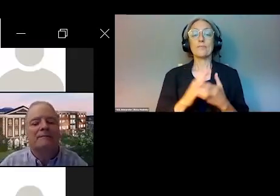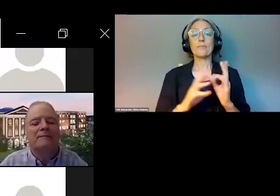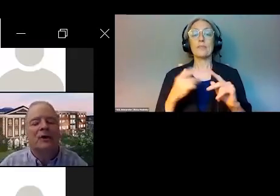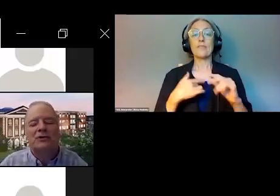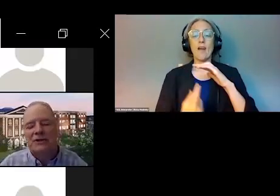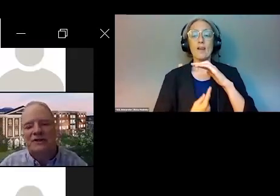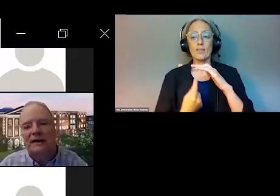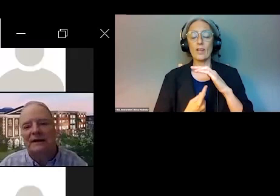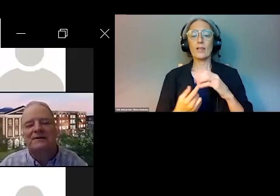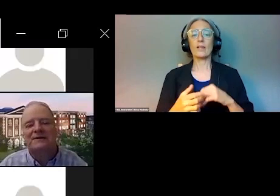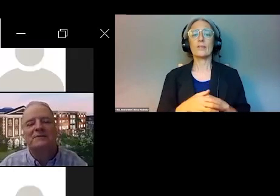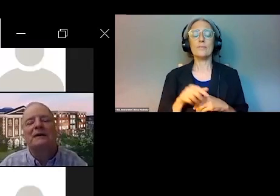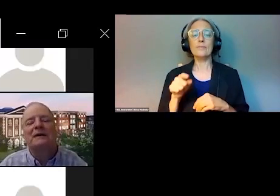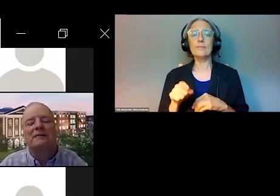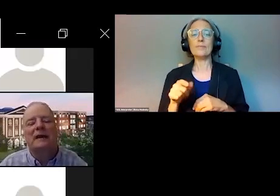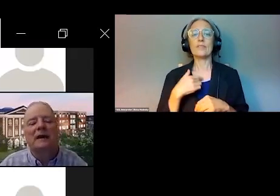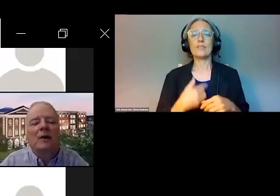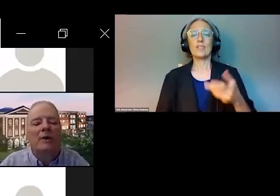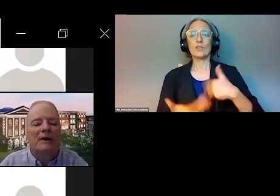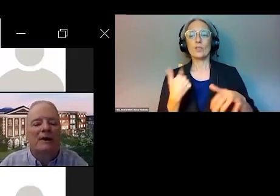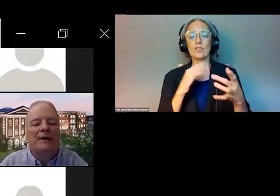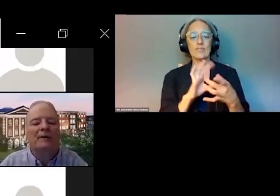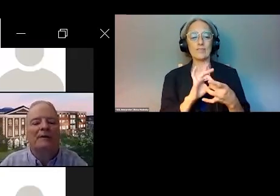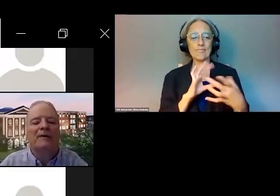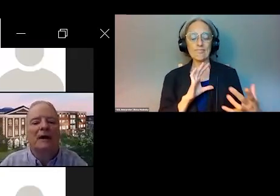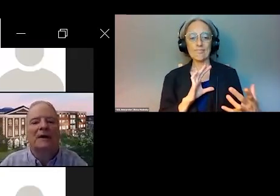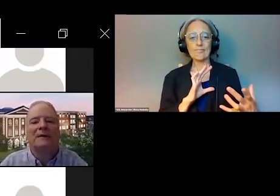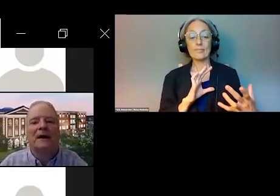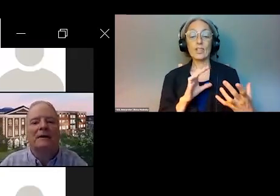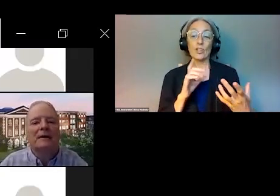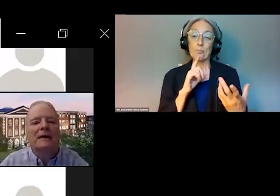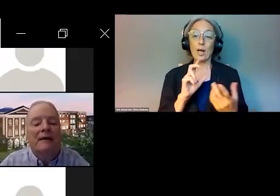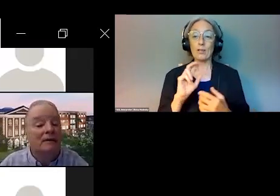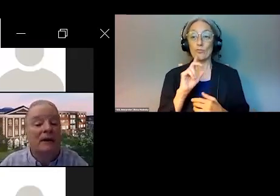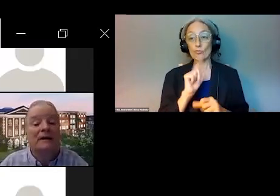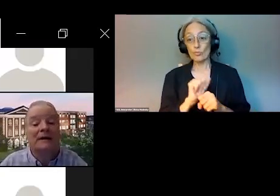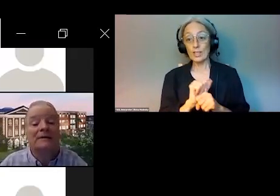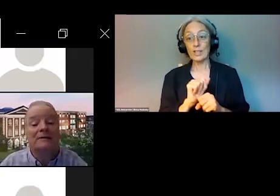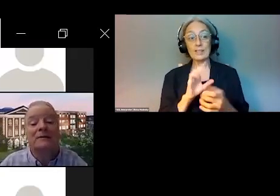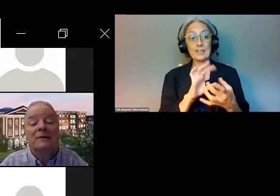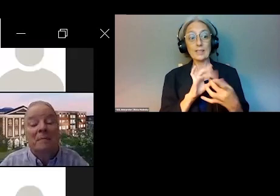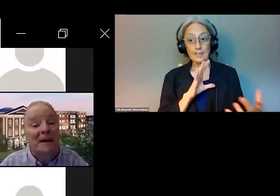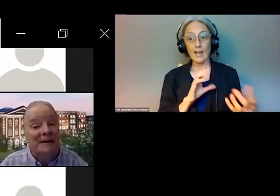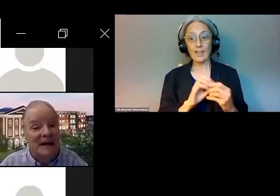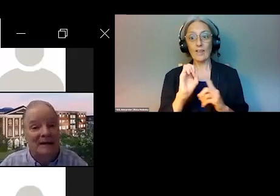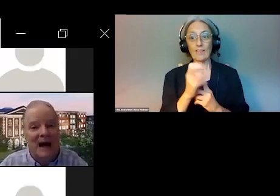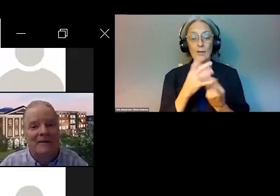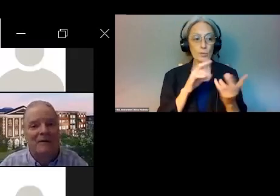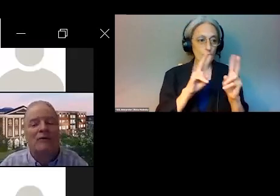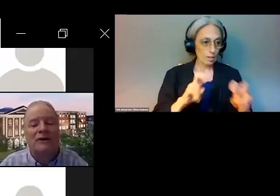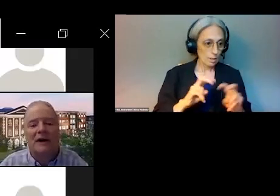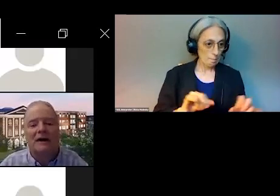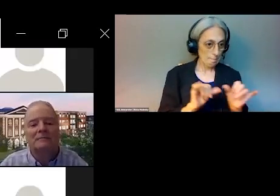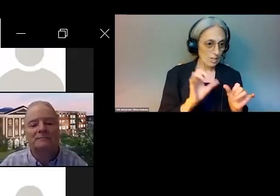have social disconnectedness subjectively within their environment, then they are likely to maintain